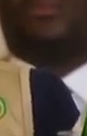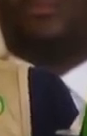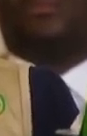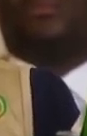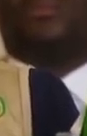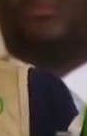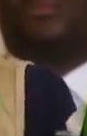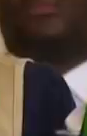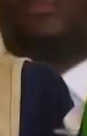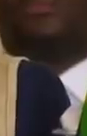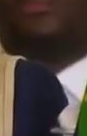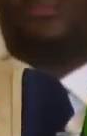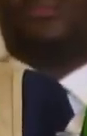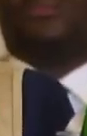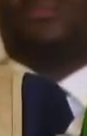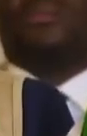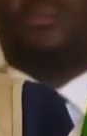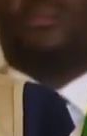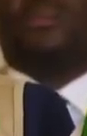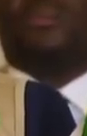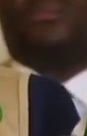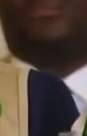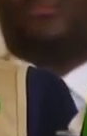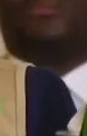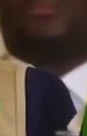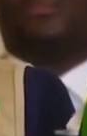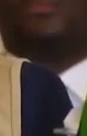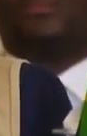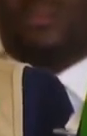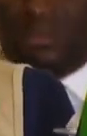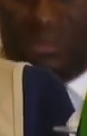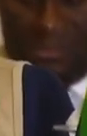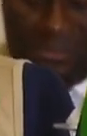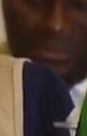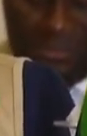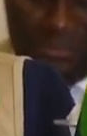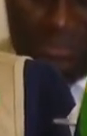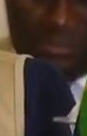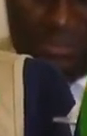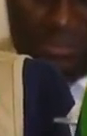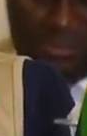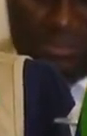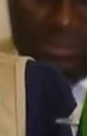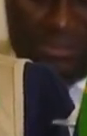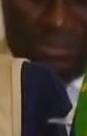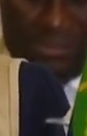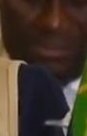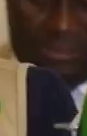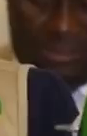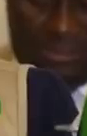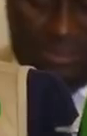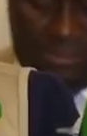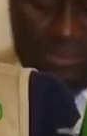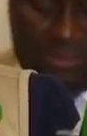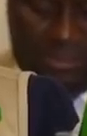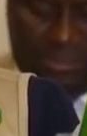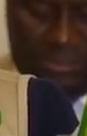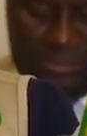law, I think that's the best option. I think that's what I can say. My personal views may